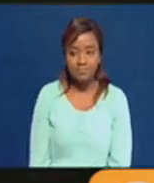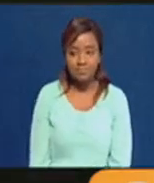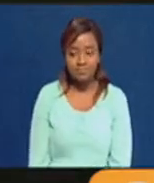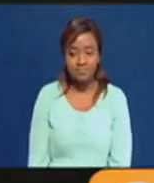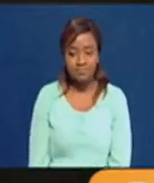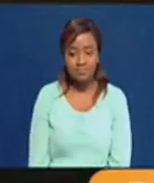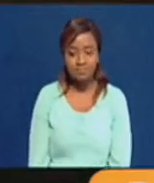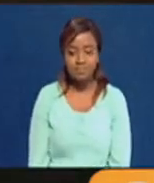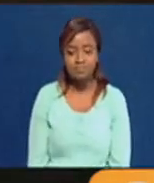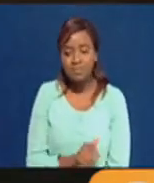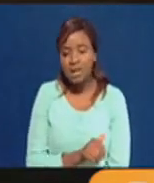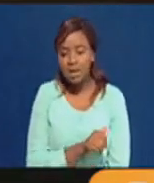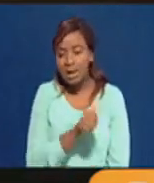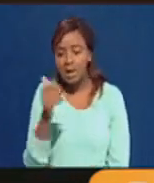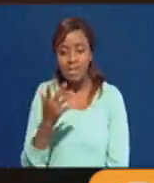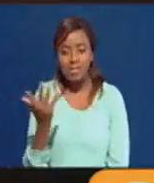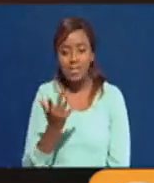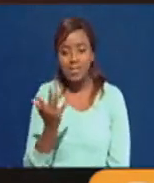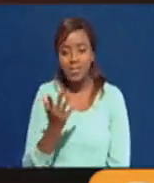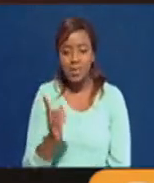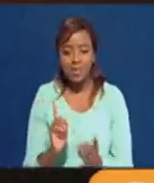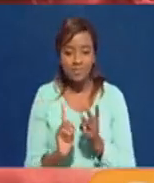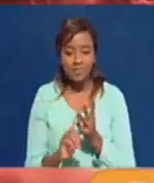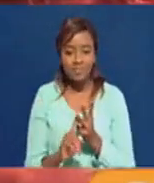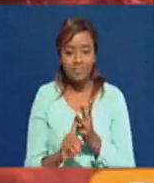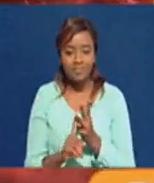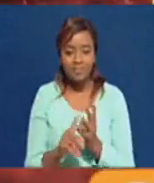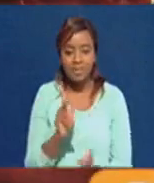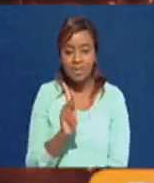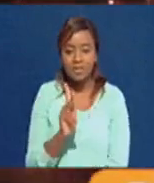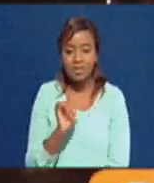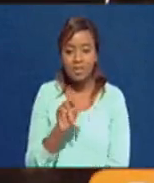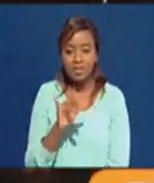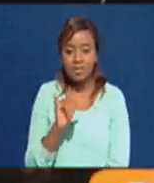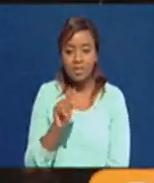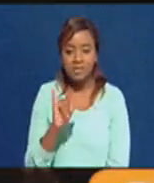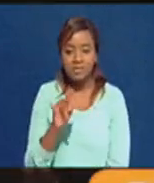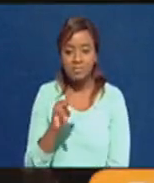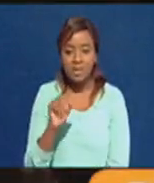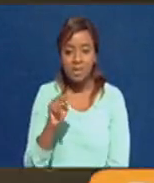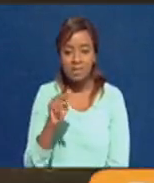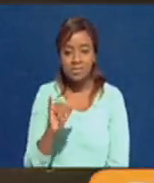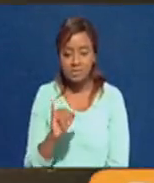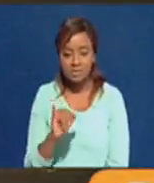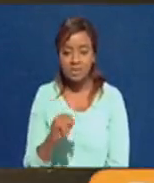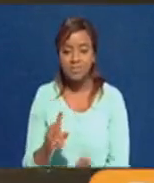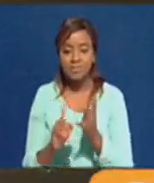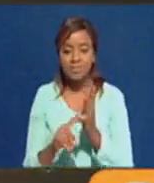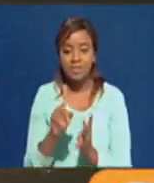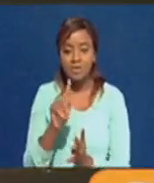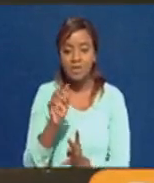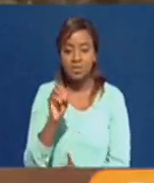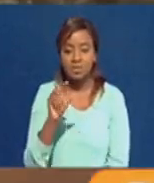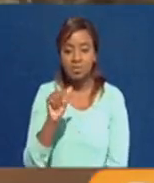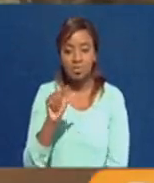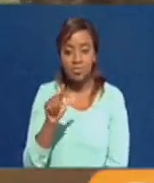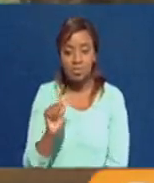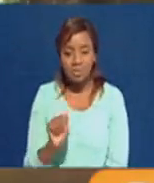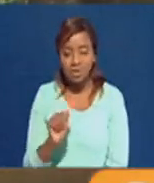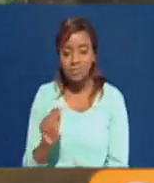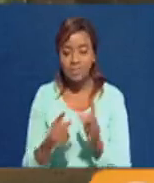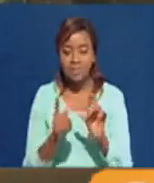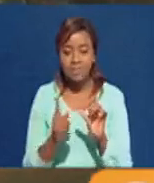Other countries that have already welcomed the new year are Kiritimati, Tonga, and Samoa. The last place which will welcome the new year